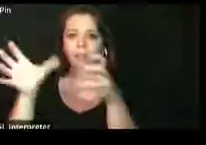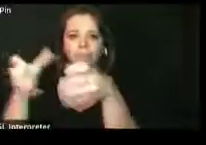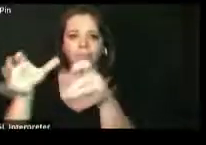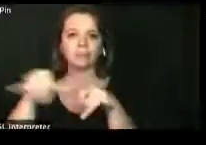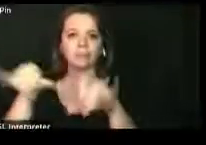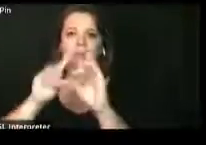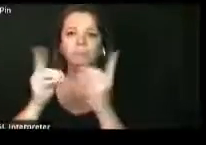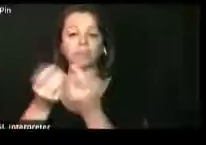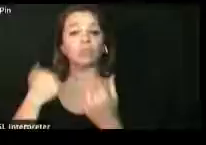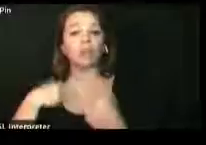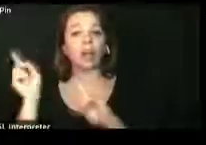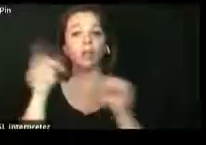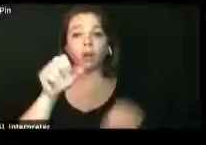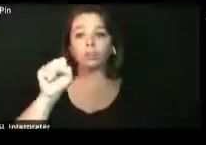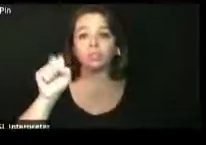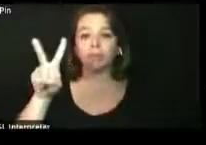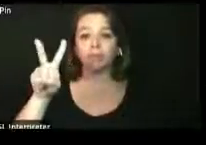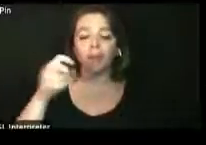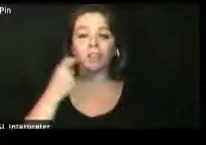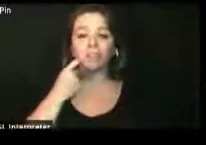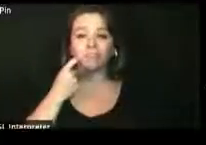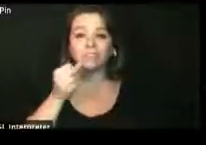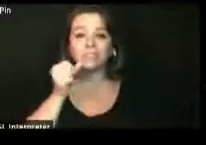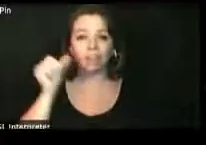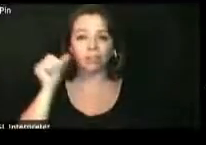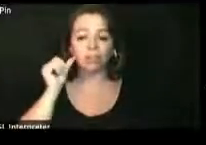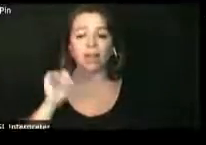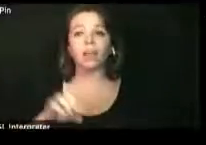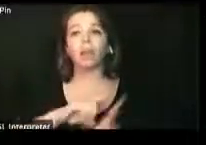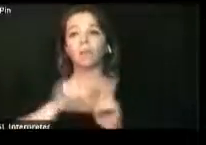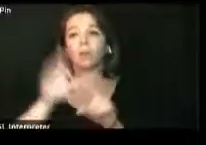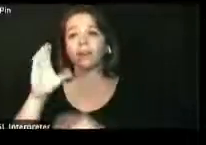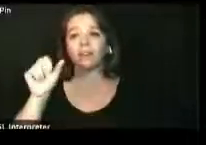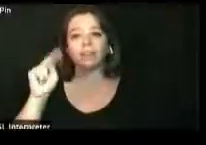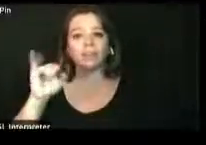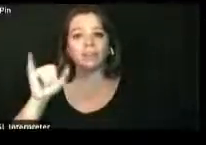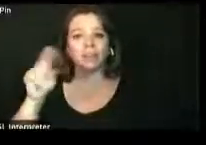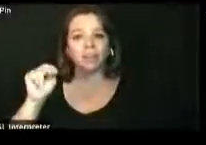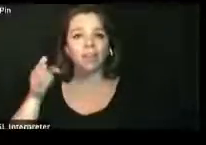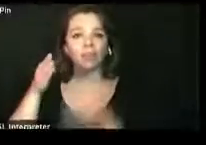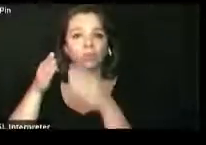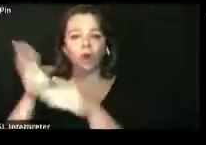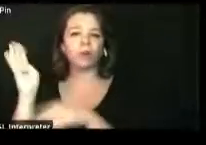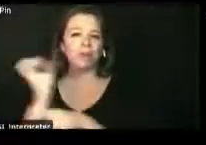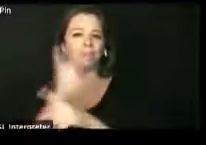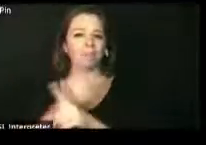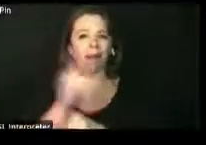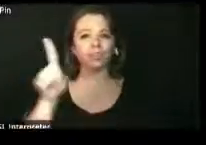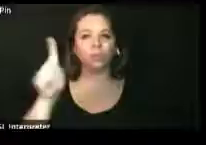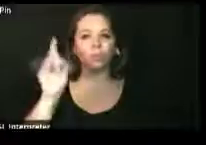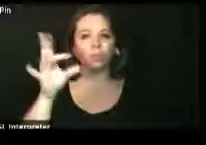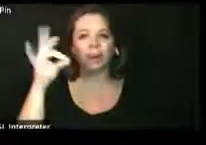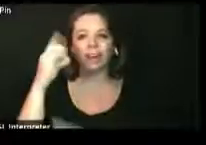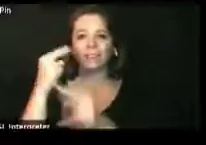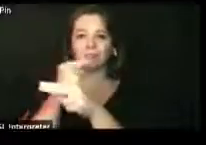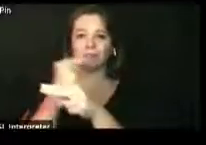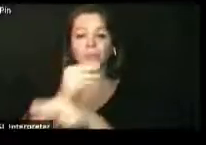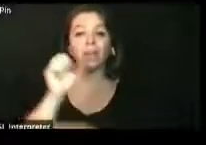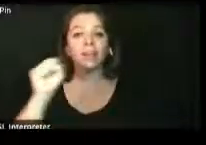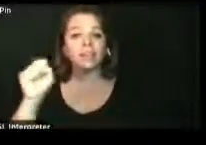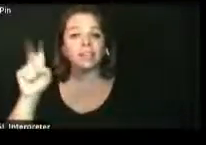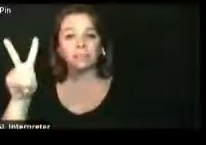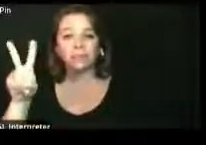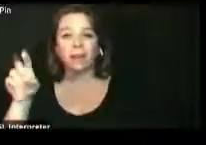yesterday via the Canyon roads and came back via the 118 freeway. Simi Valley and Moore Park are